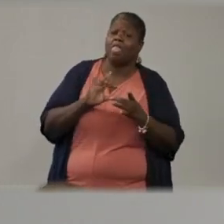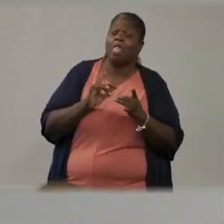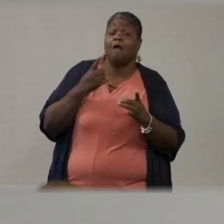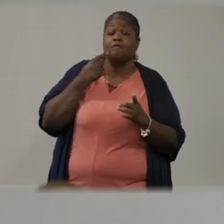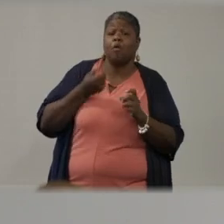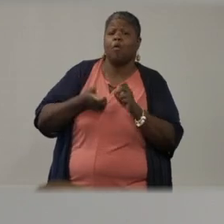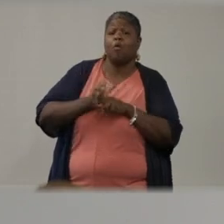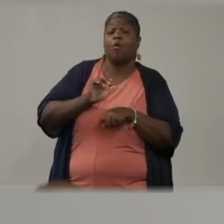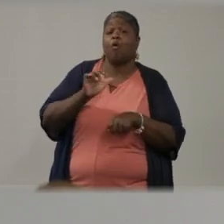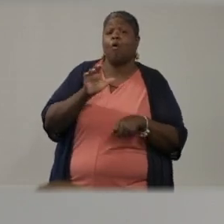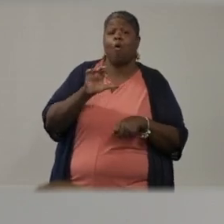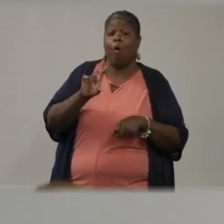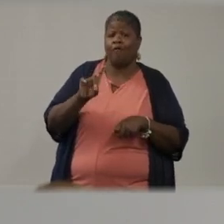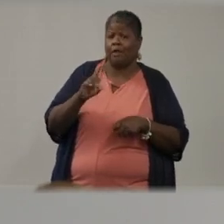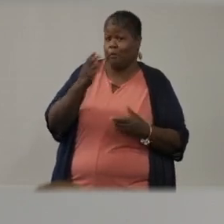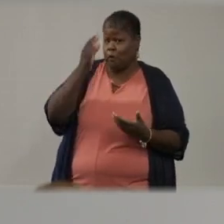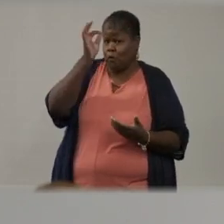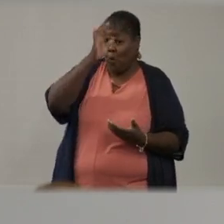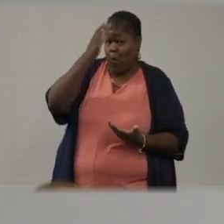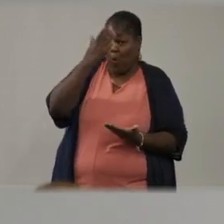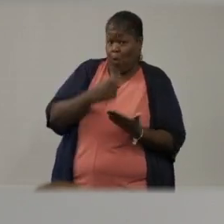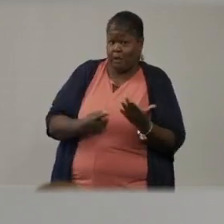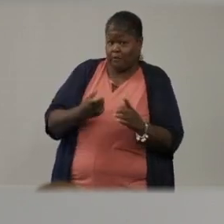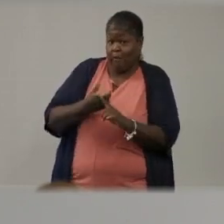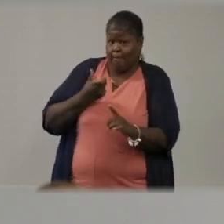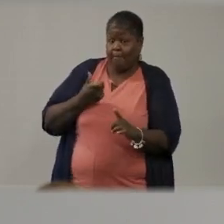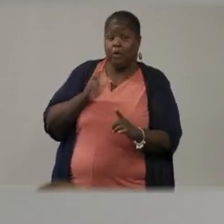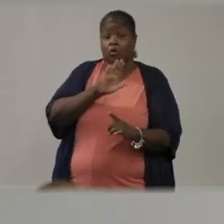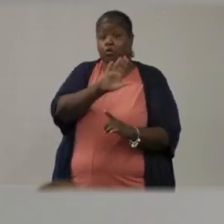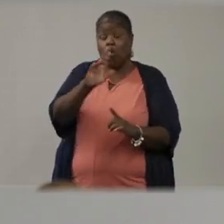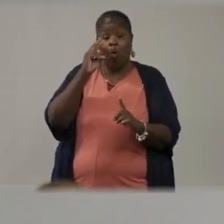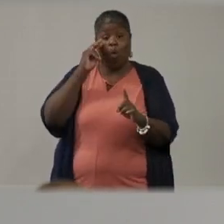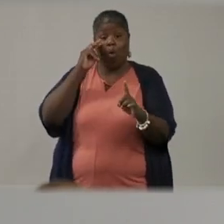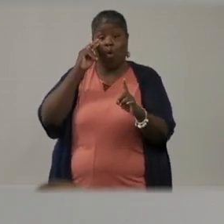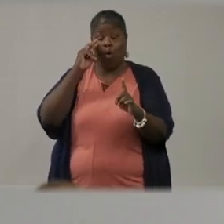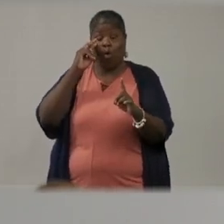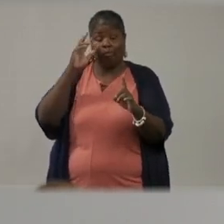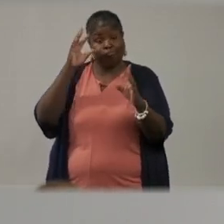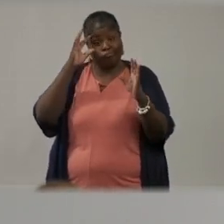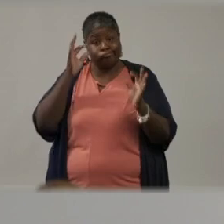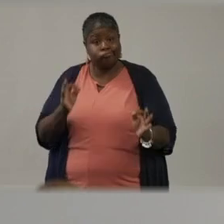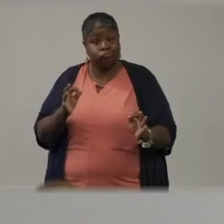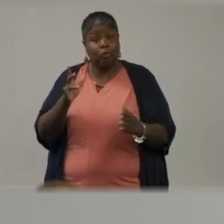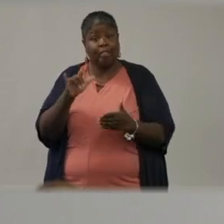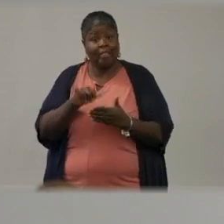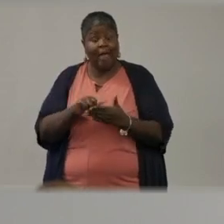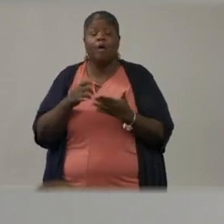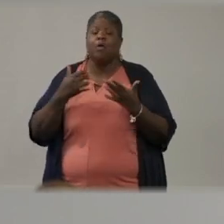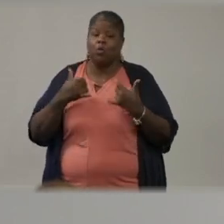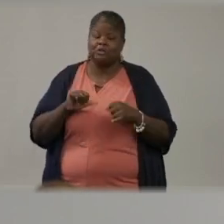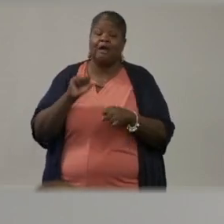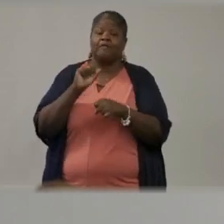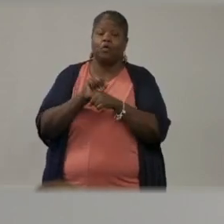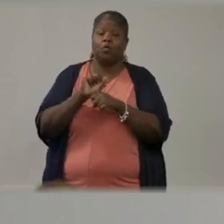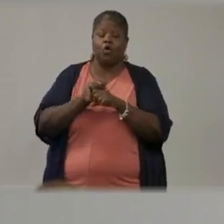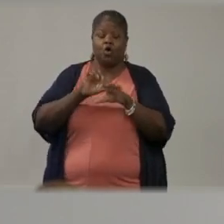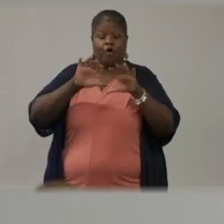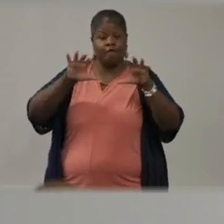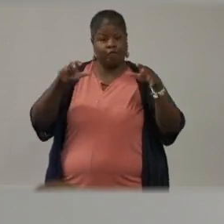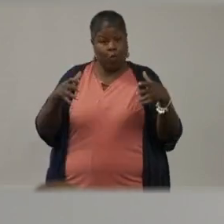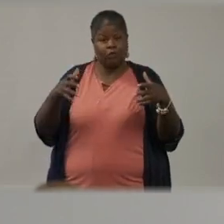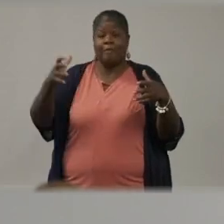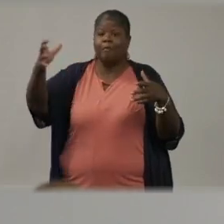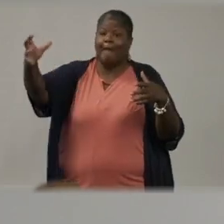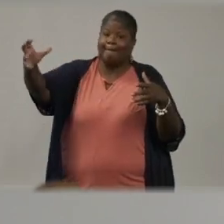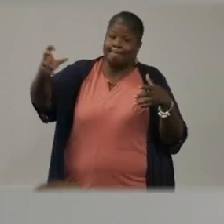nobody knew where it was. So whatever your position on that was, we still have a workforce that we got to bring back